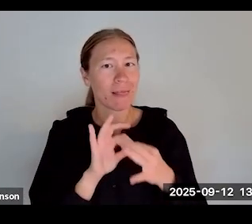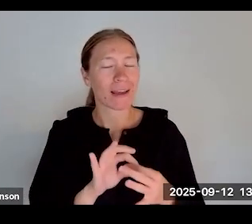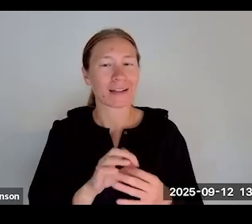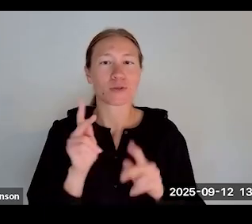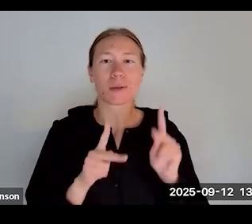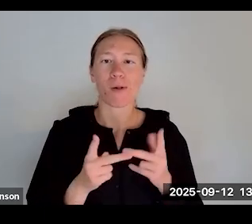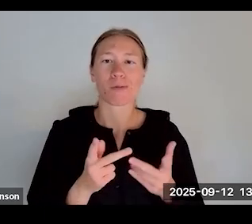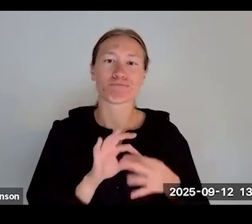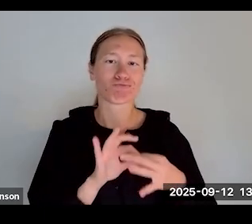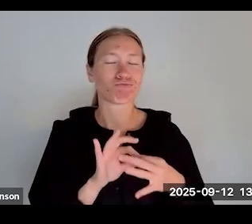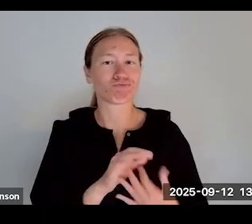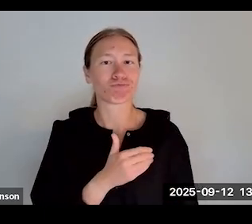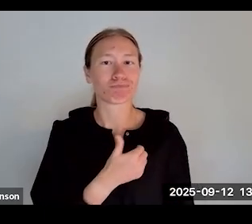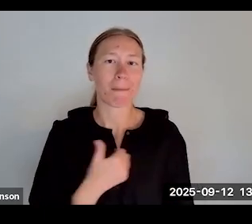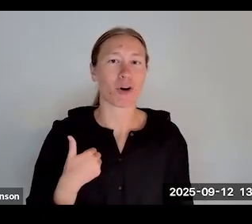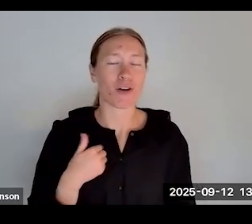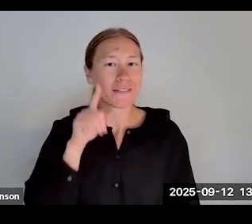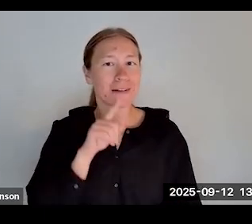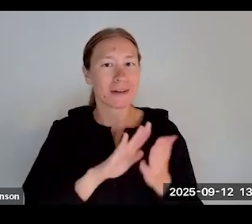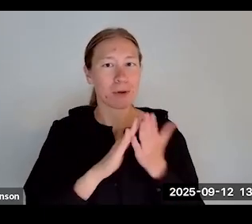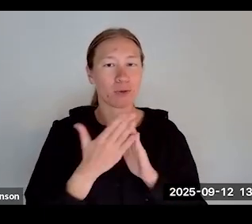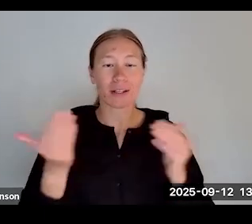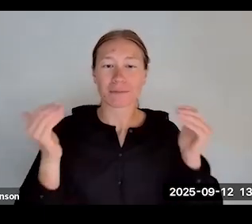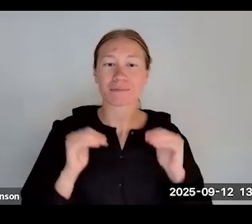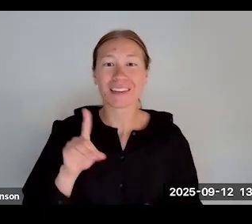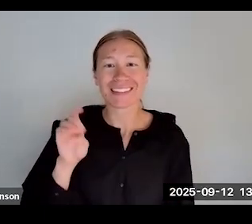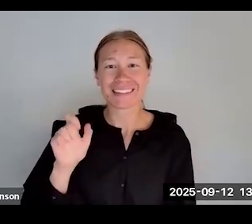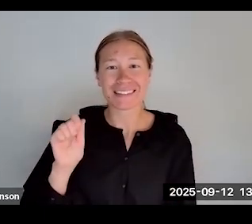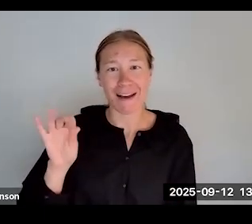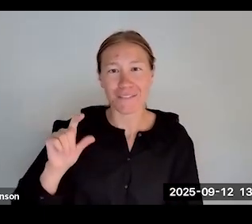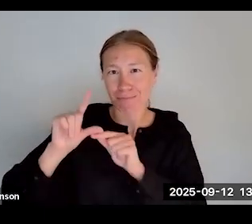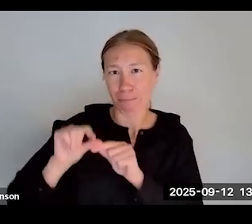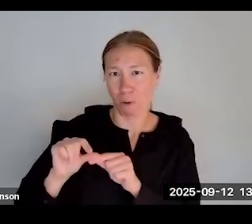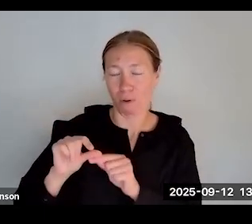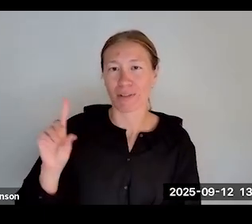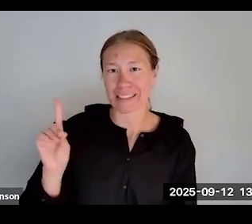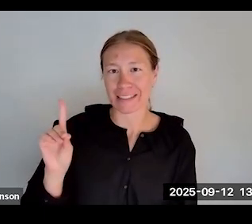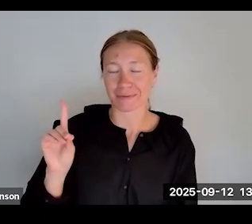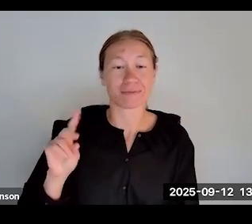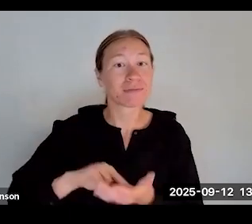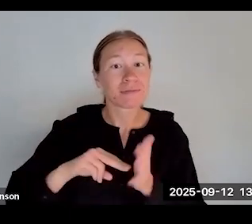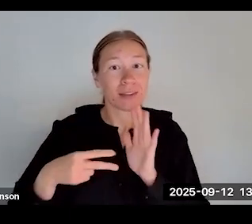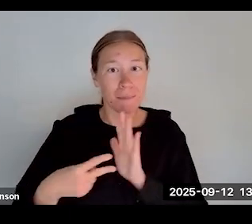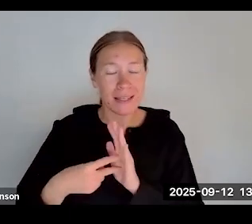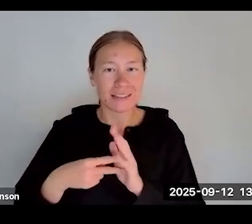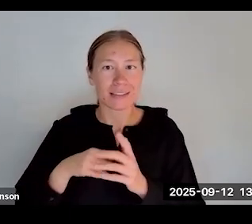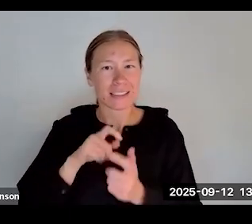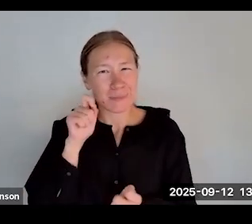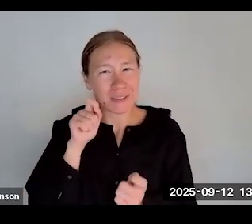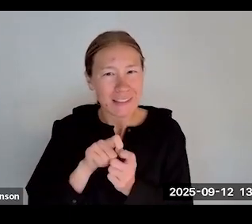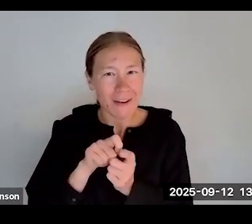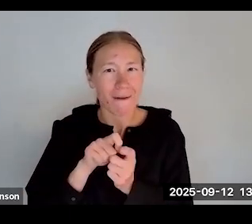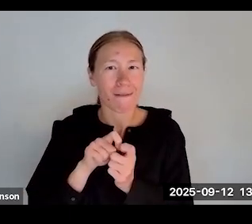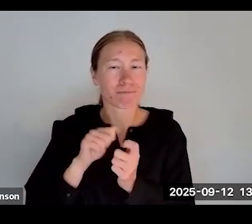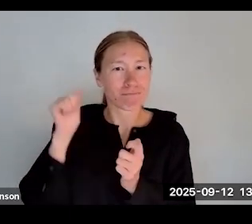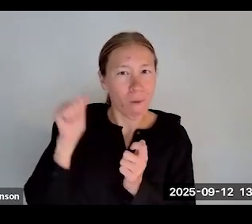community. Next, we have deaf with a lowercase d, and this refers to a specific degree of hearing loss, which